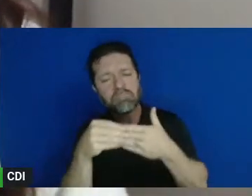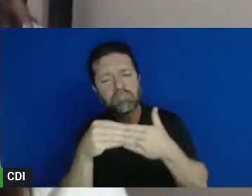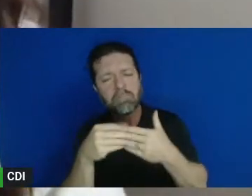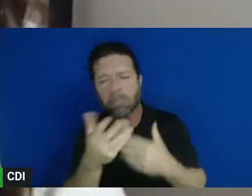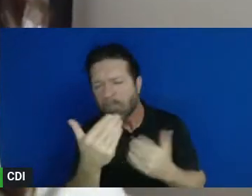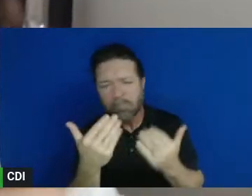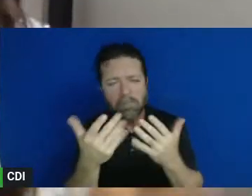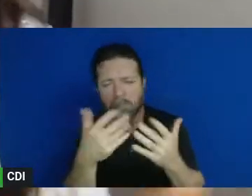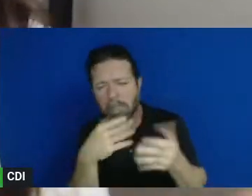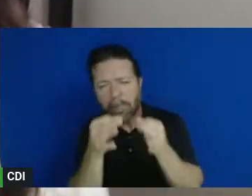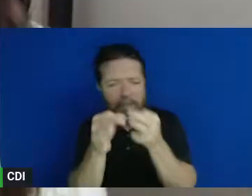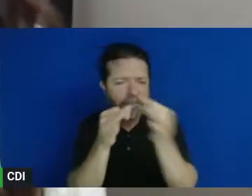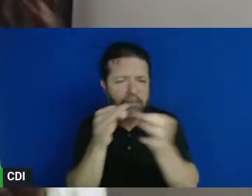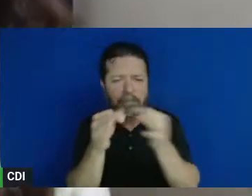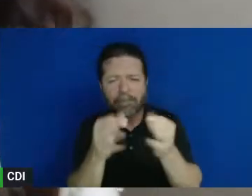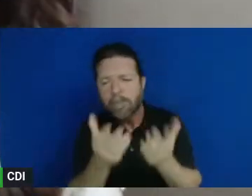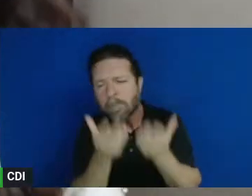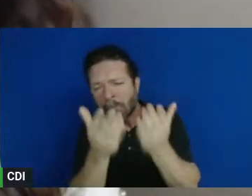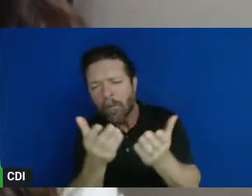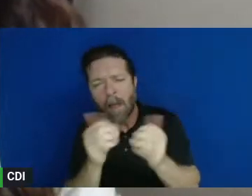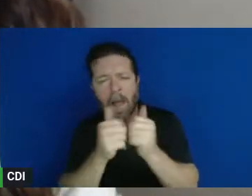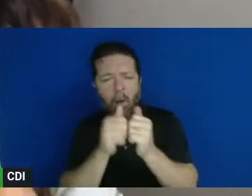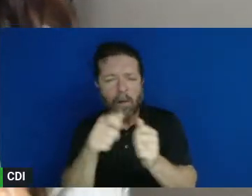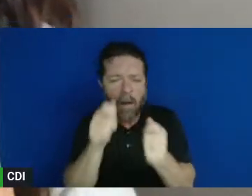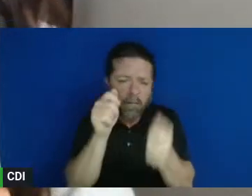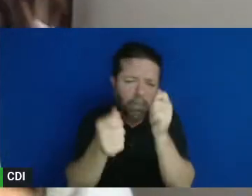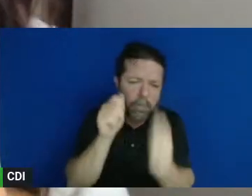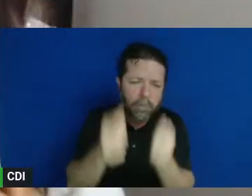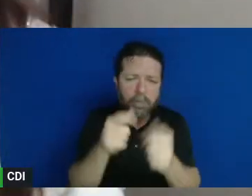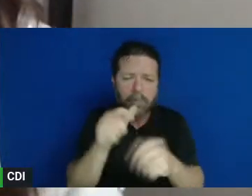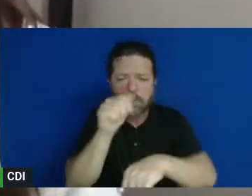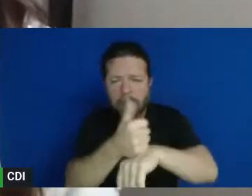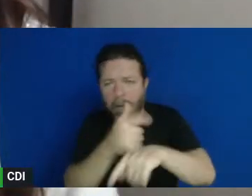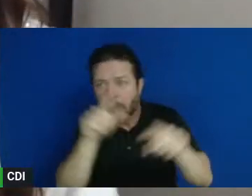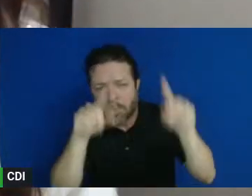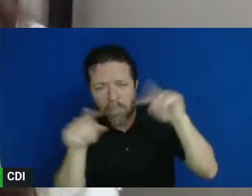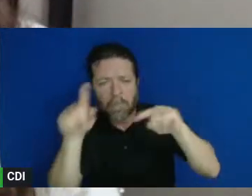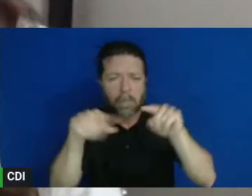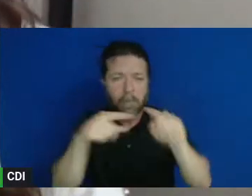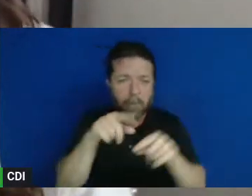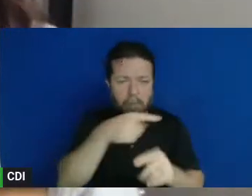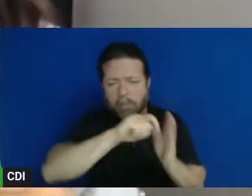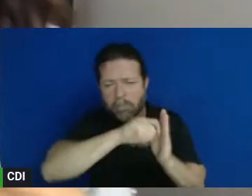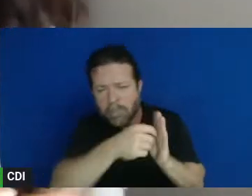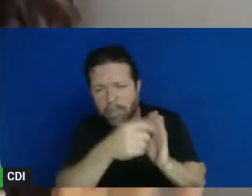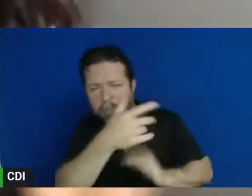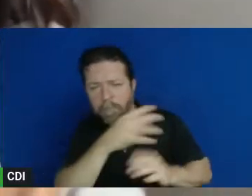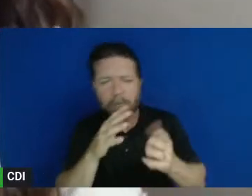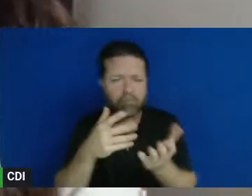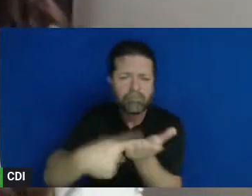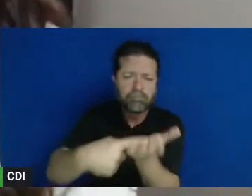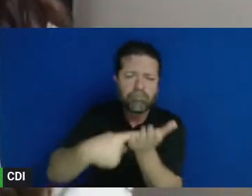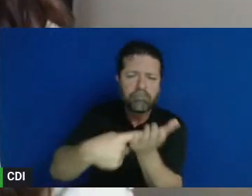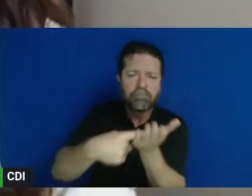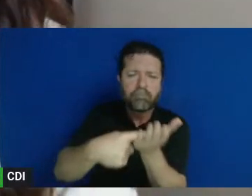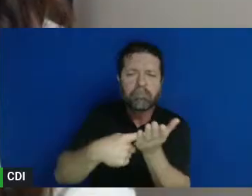suggestions on where you can possibly place it. So we're always going to work with you on either a